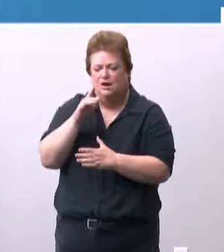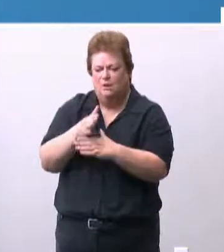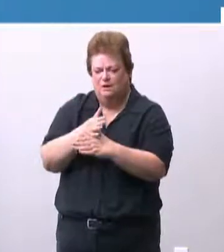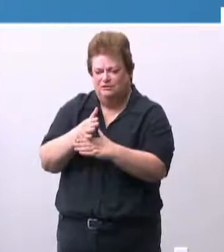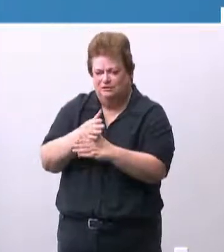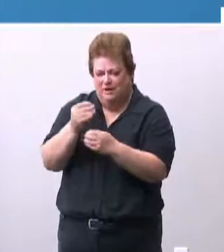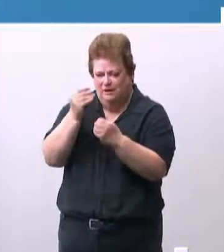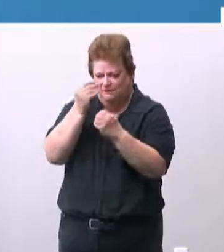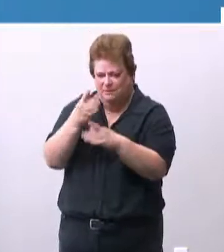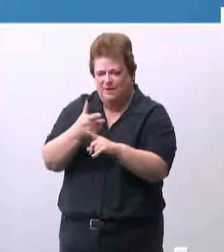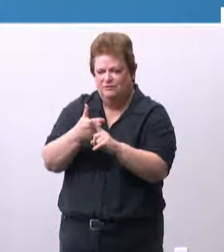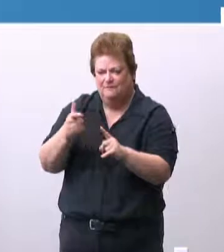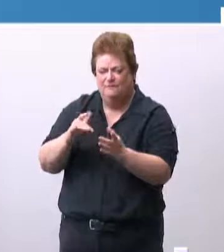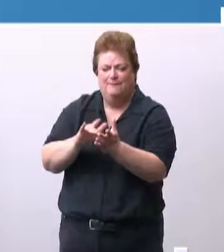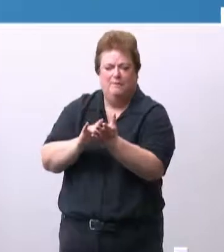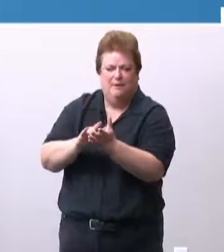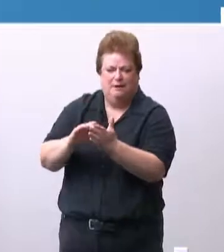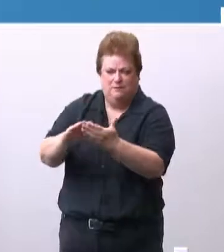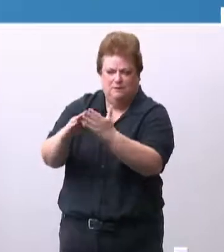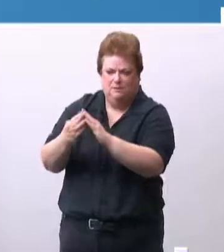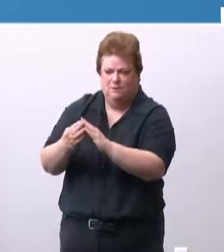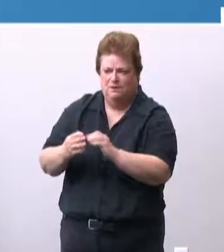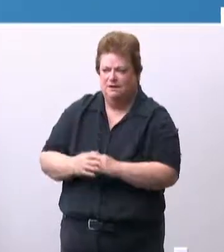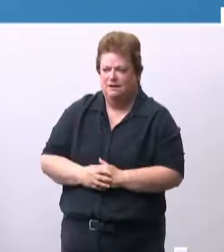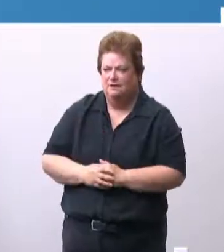medical community. Dr. Avery.